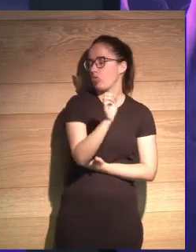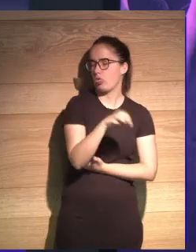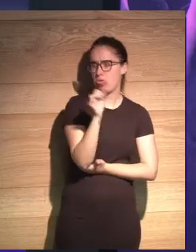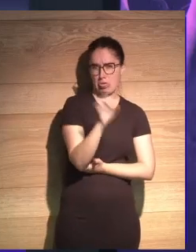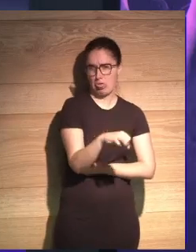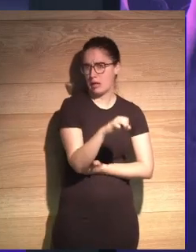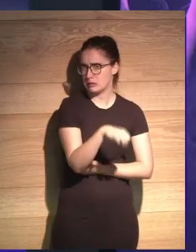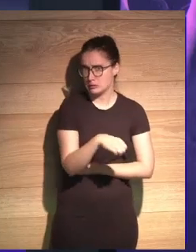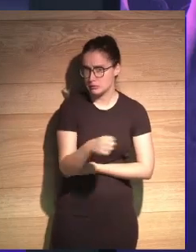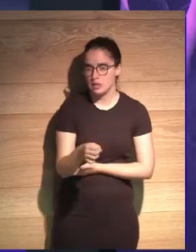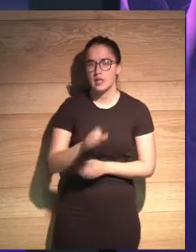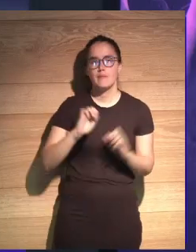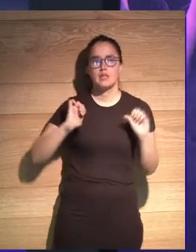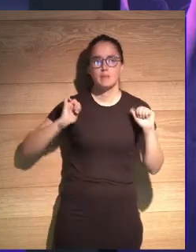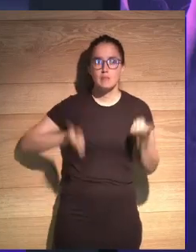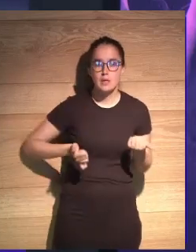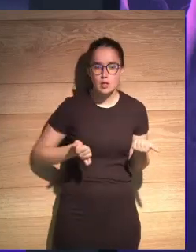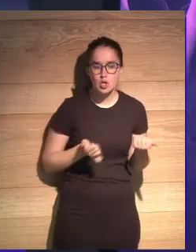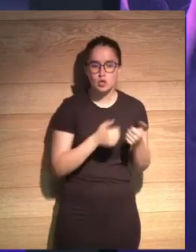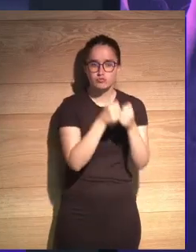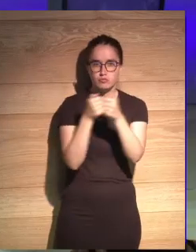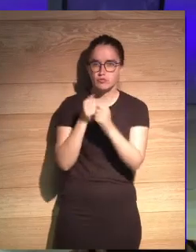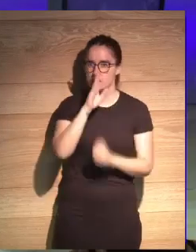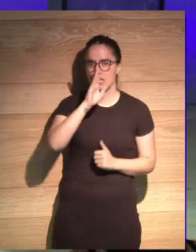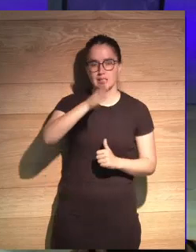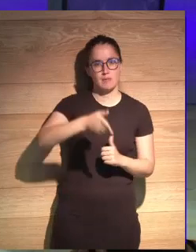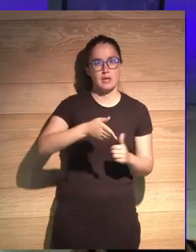play. Children would ignore her totally.